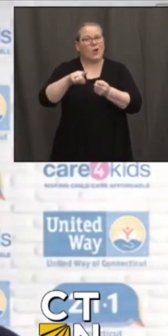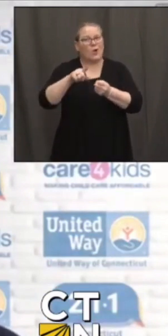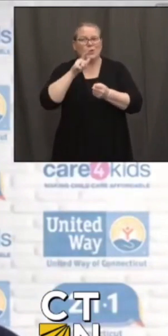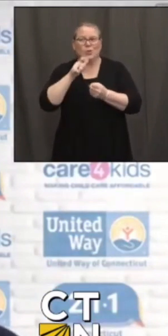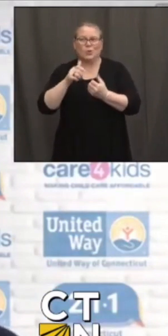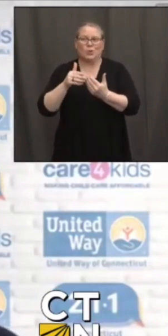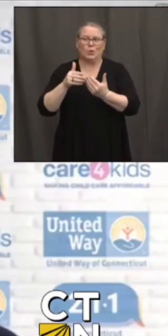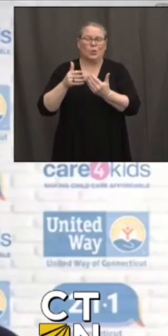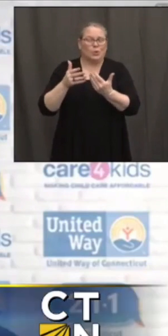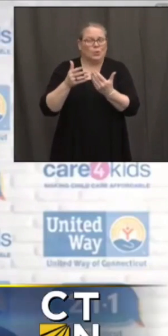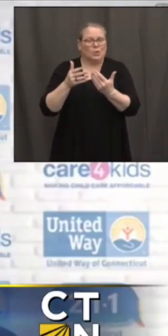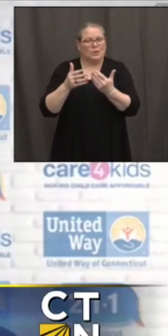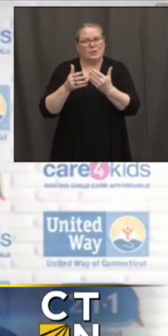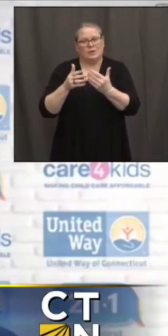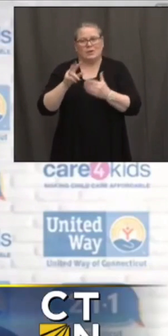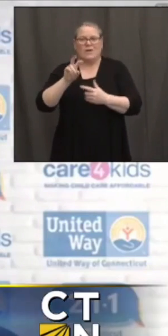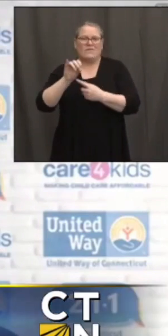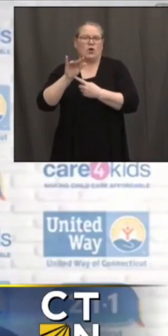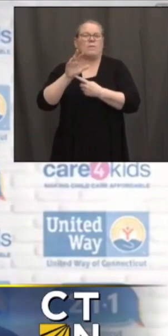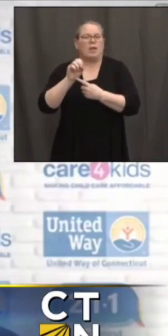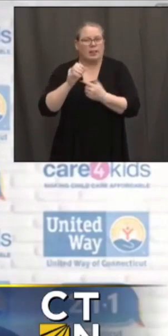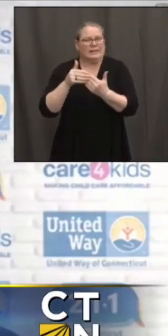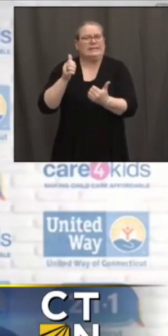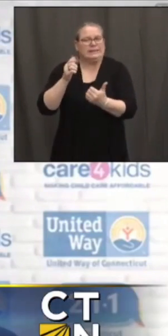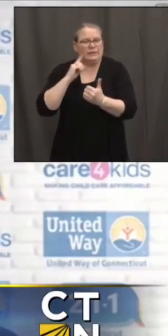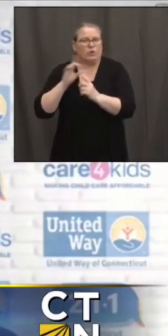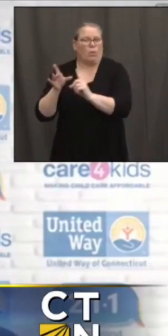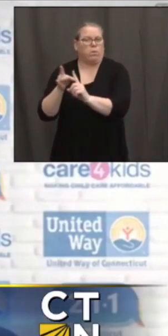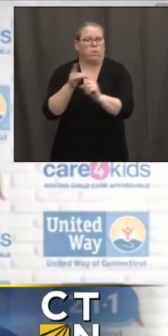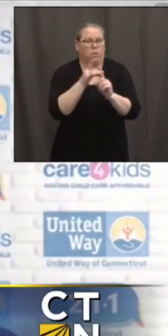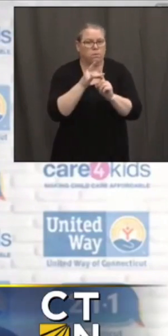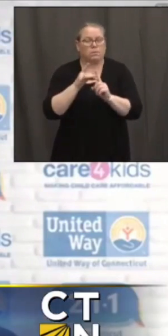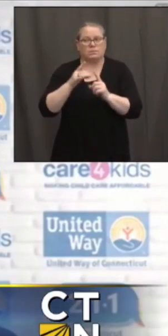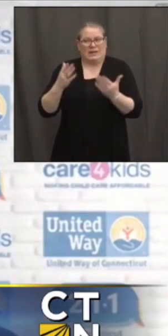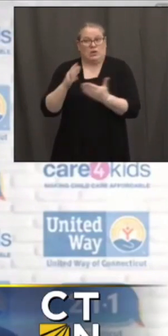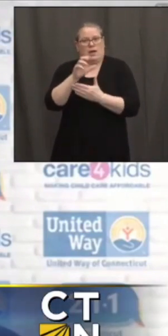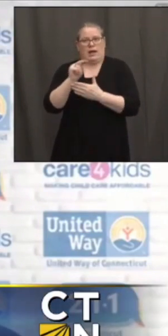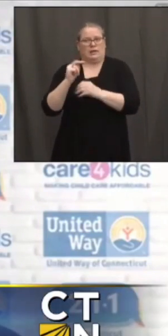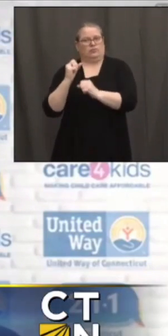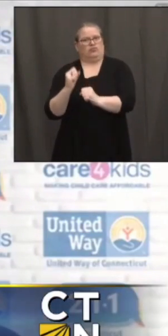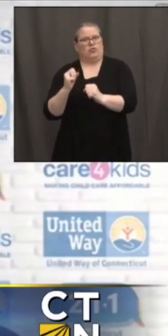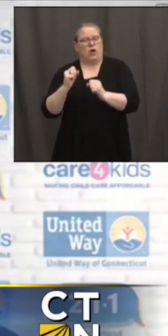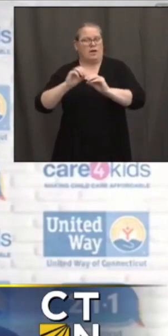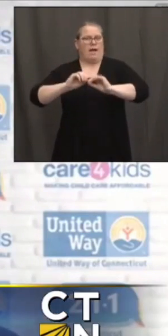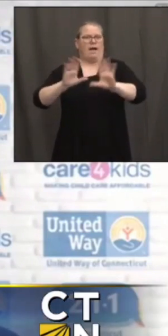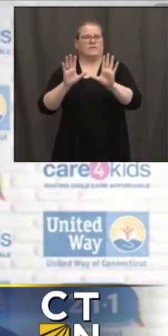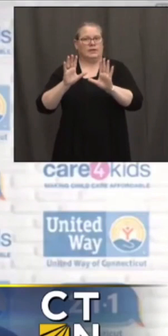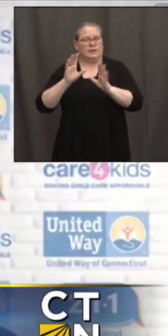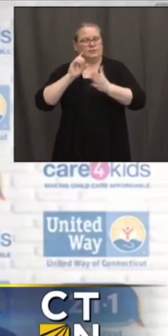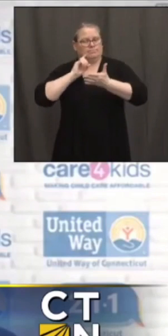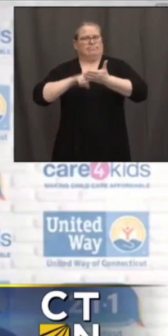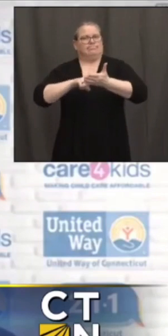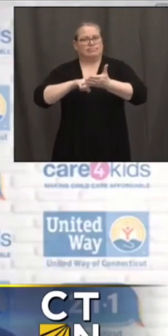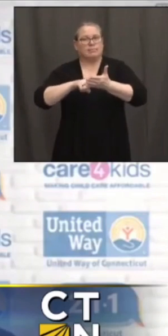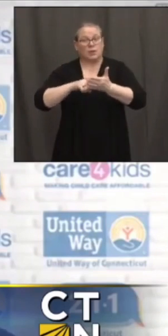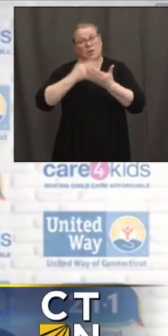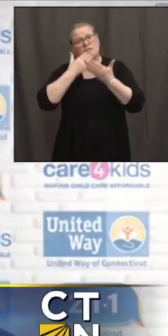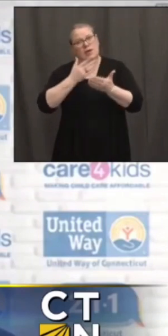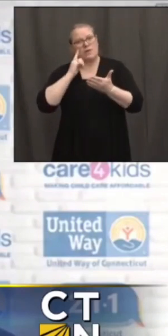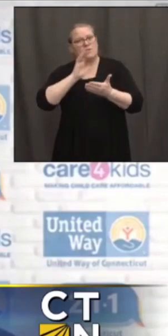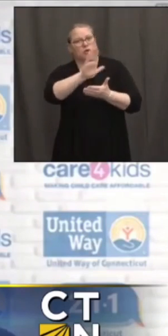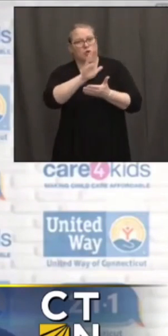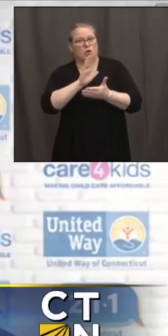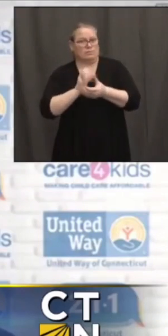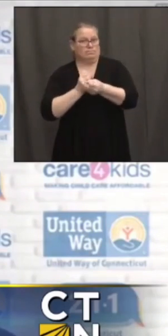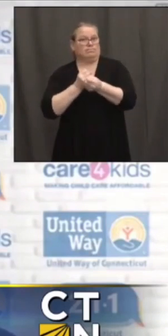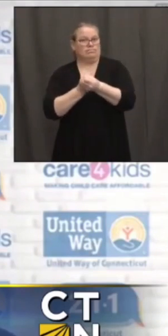It's a real standout in Connecticut that there is that commitment, and we're grateful to you. Governor, we have been working in partnership